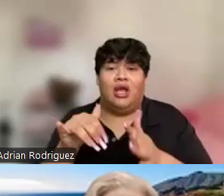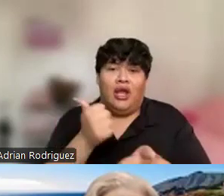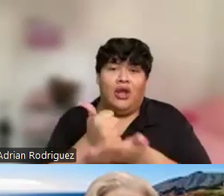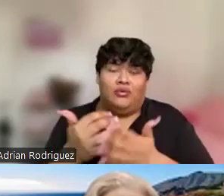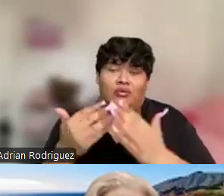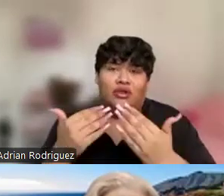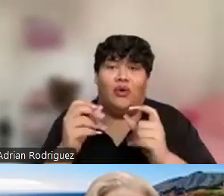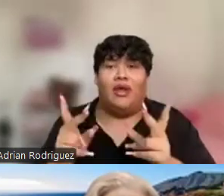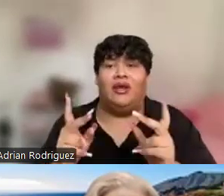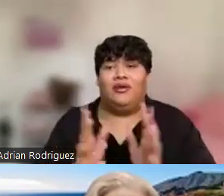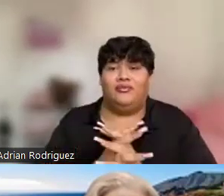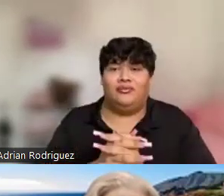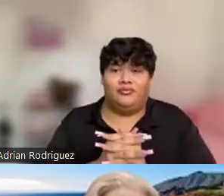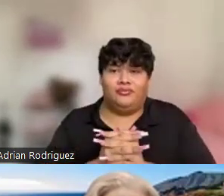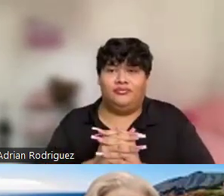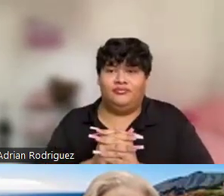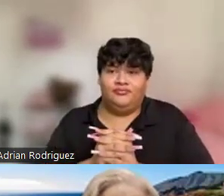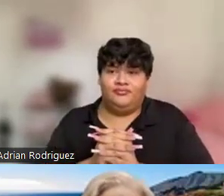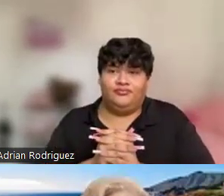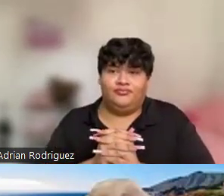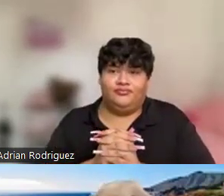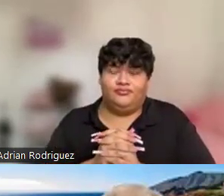you. Okay.